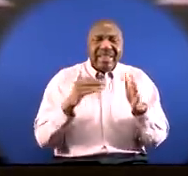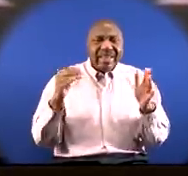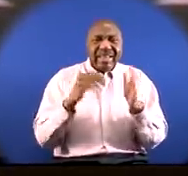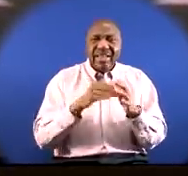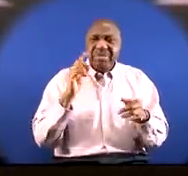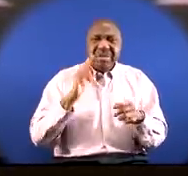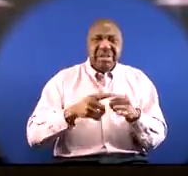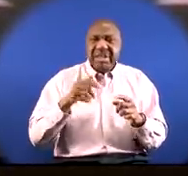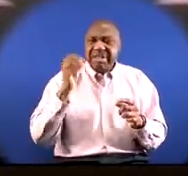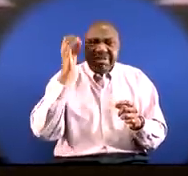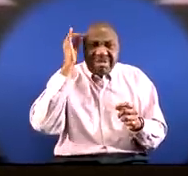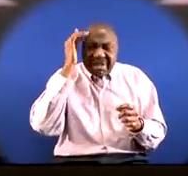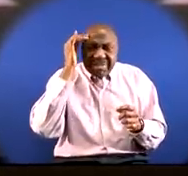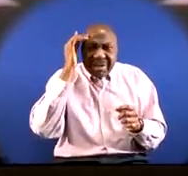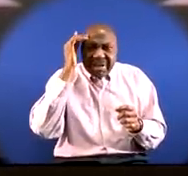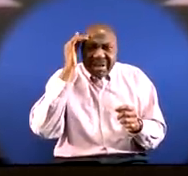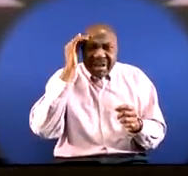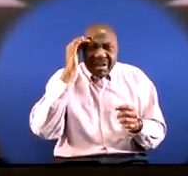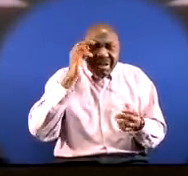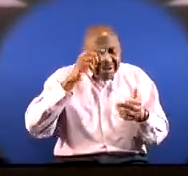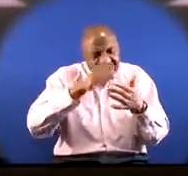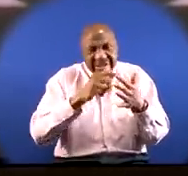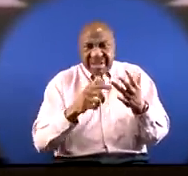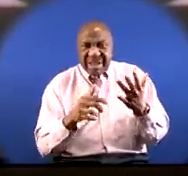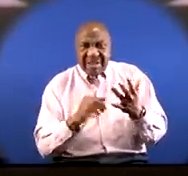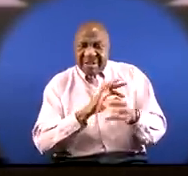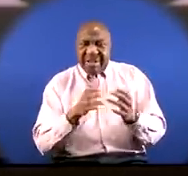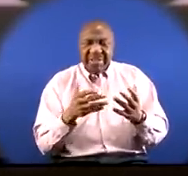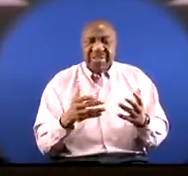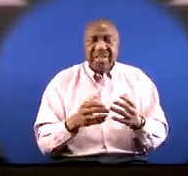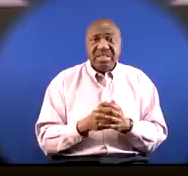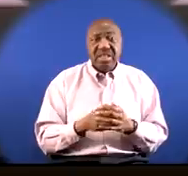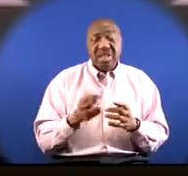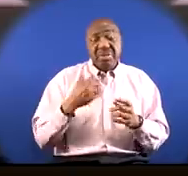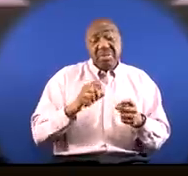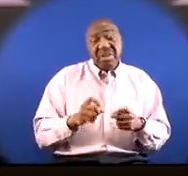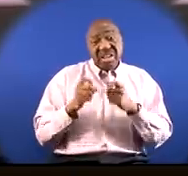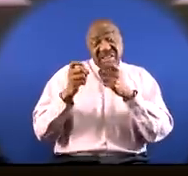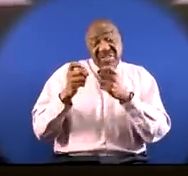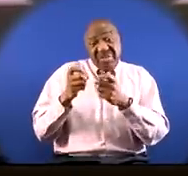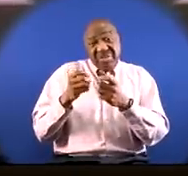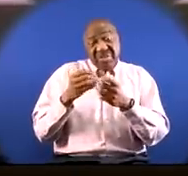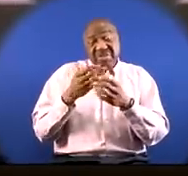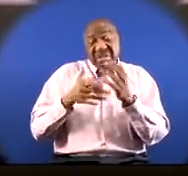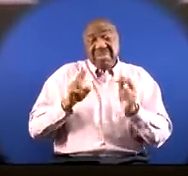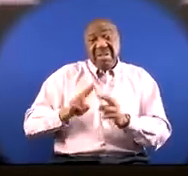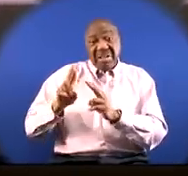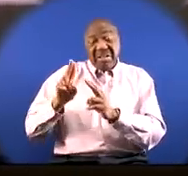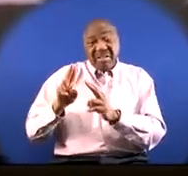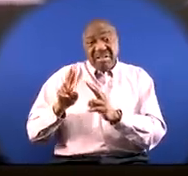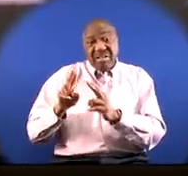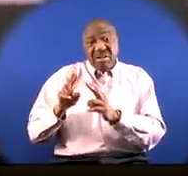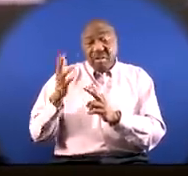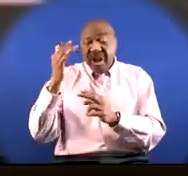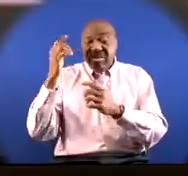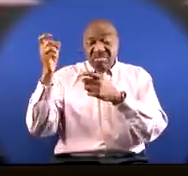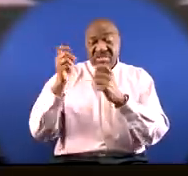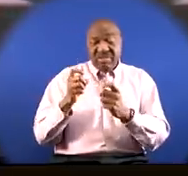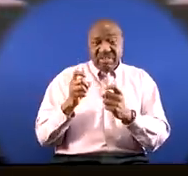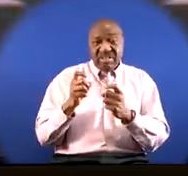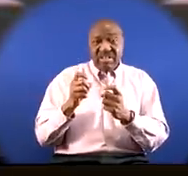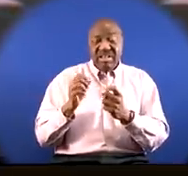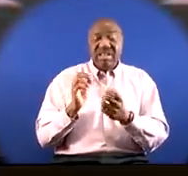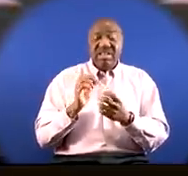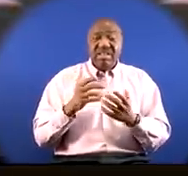ways. And may we forever be found faithful to bless you back because you keep on doing great things for us. We can now receive the gifts